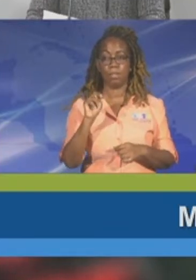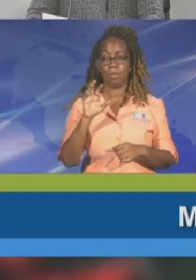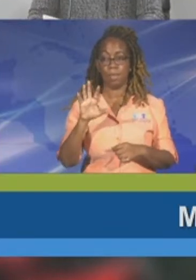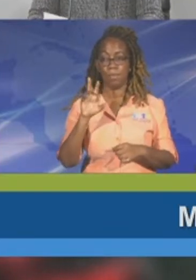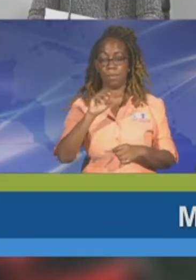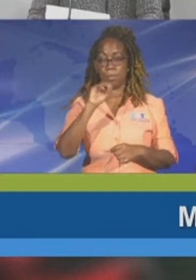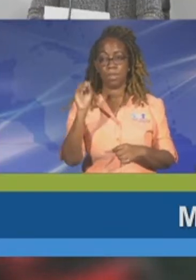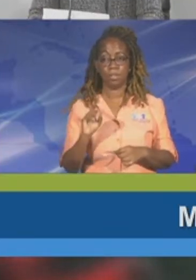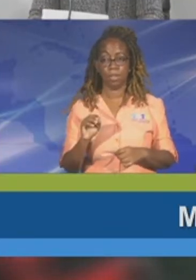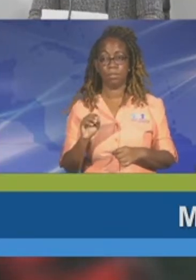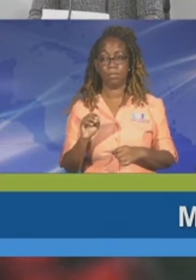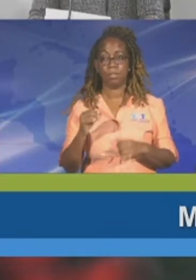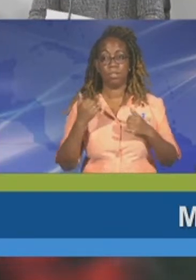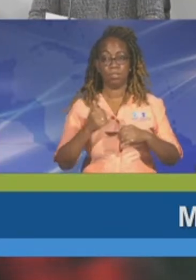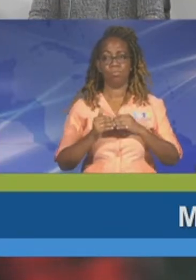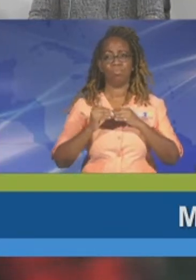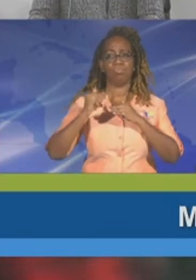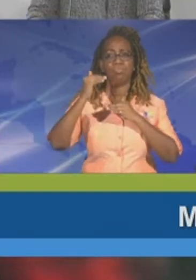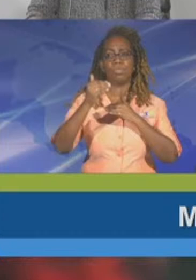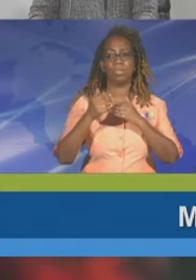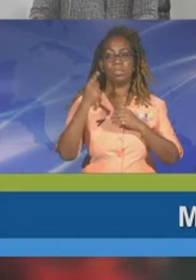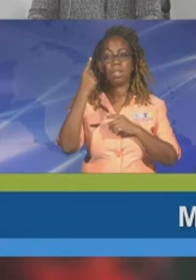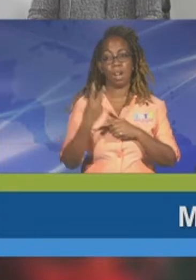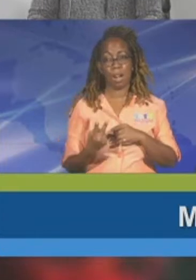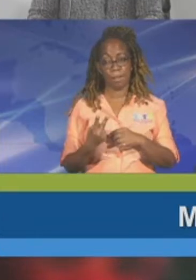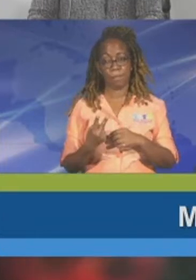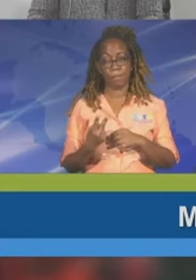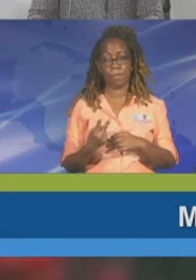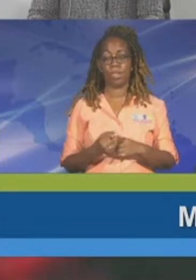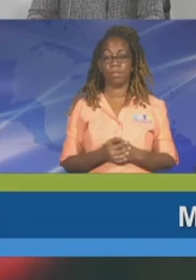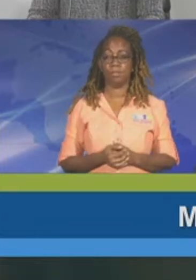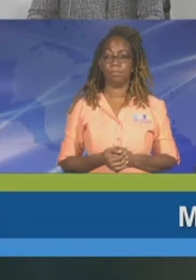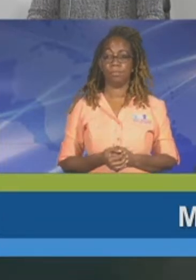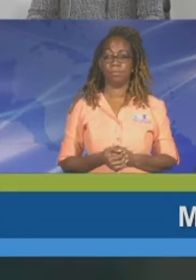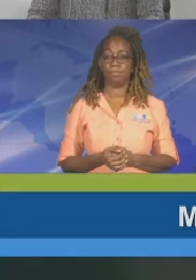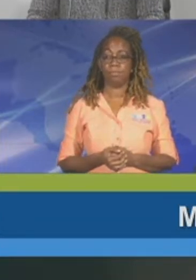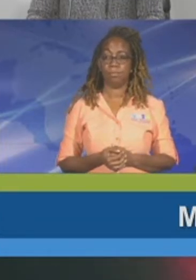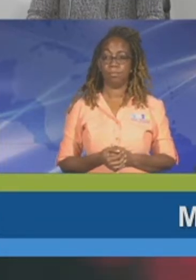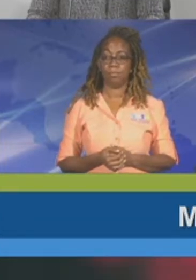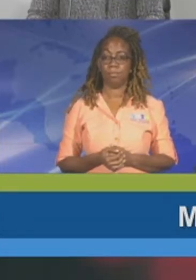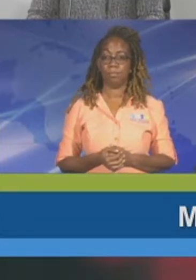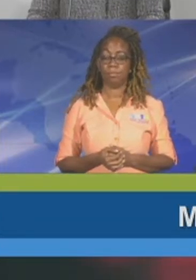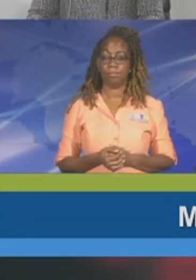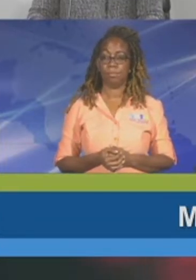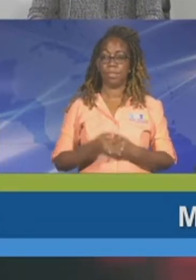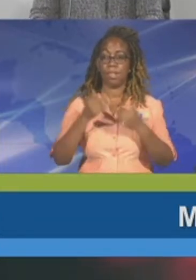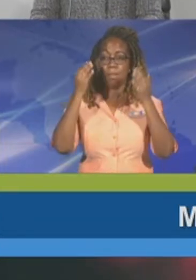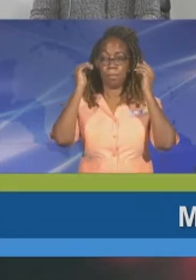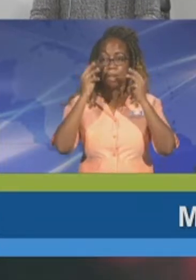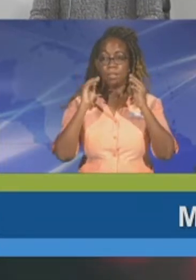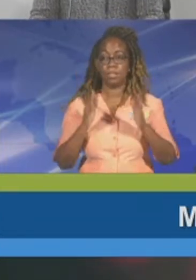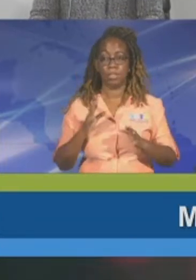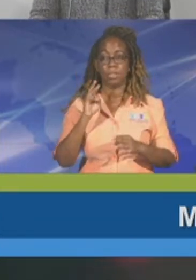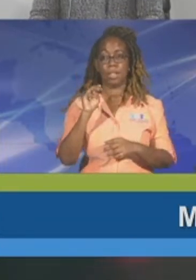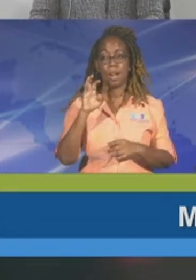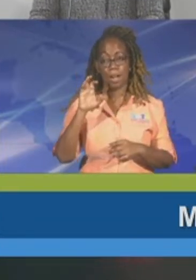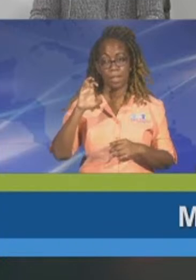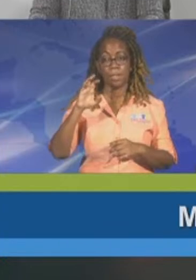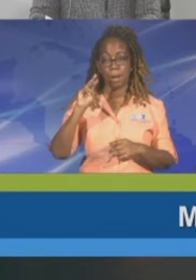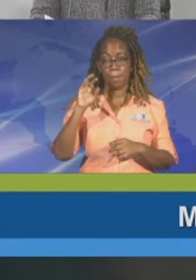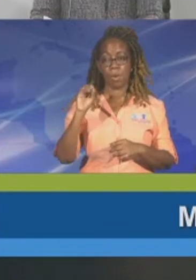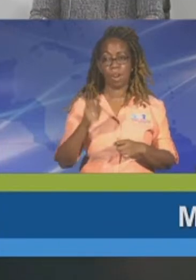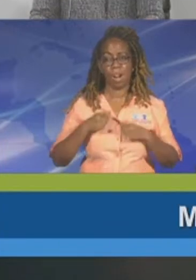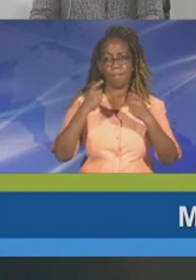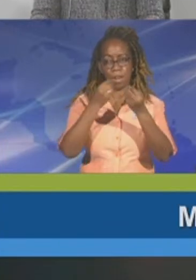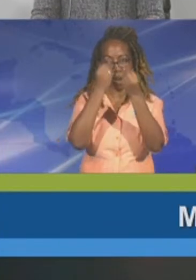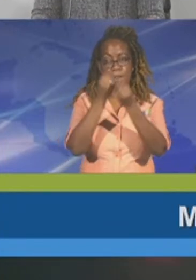50.5%, so we've just crossed the halfway mark in terms of our population, and the Honourable Minister and CMO would have been providing updates